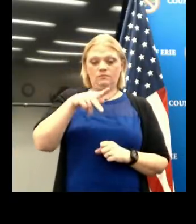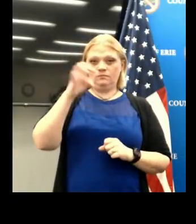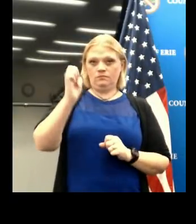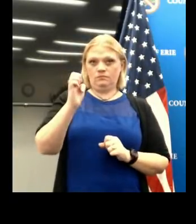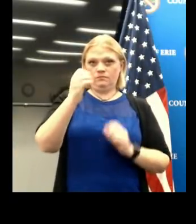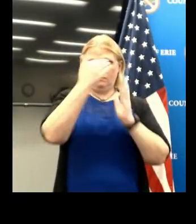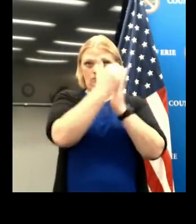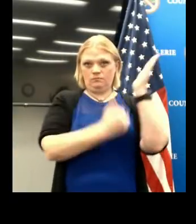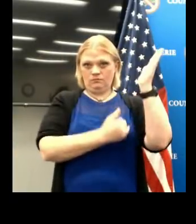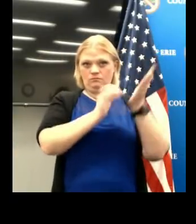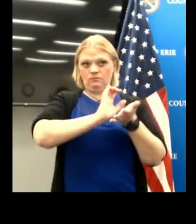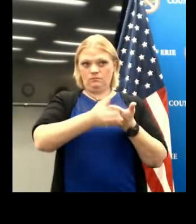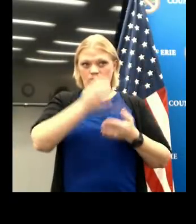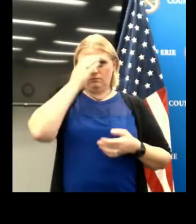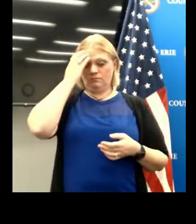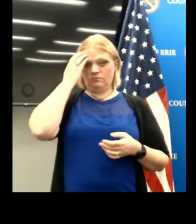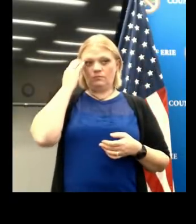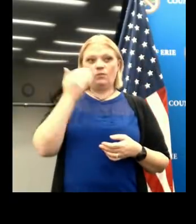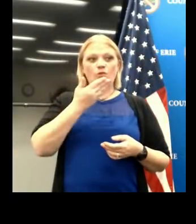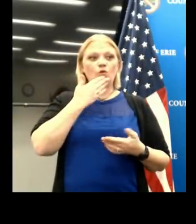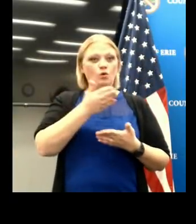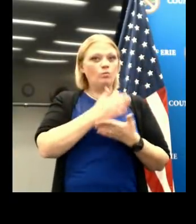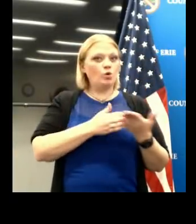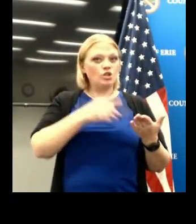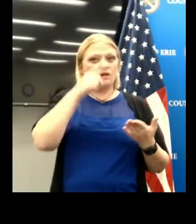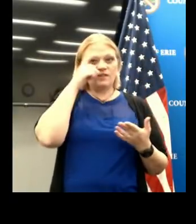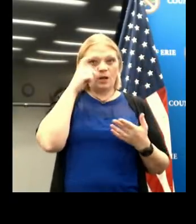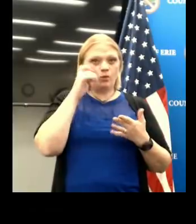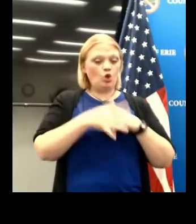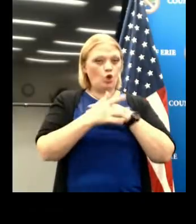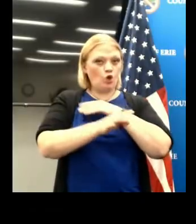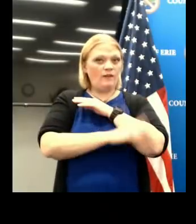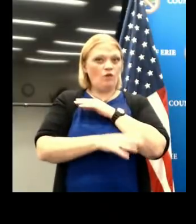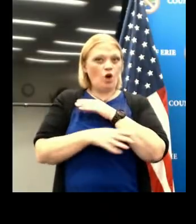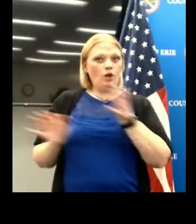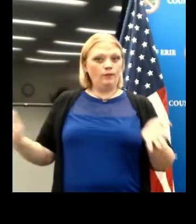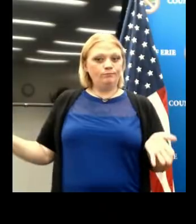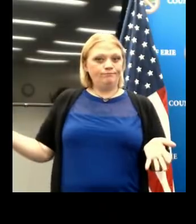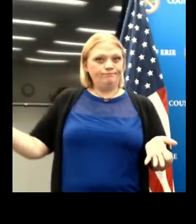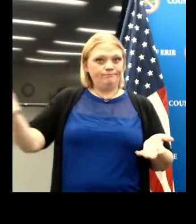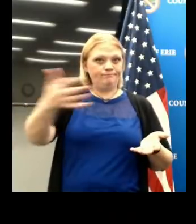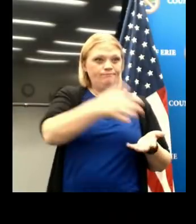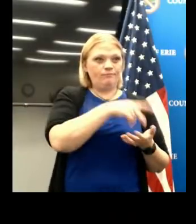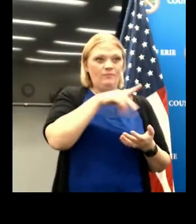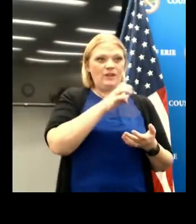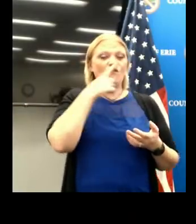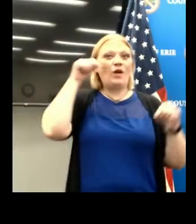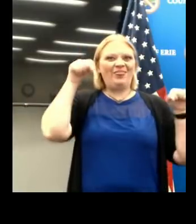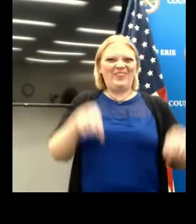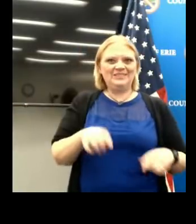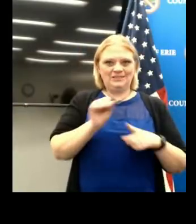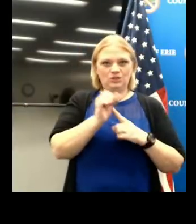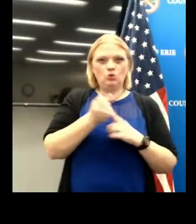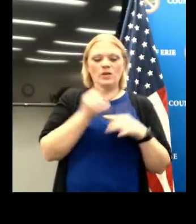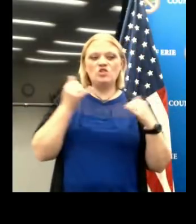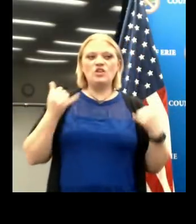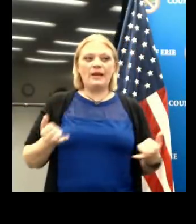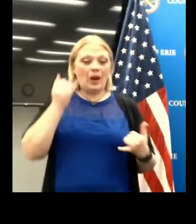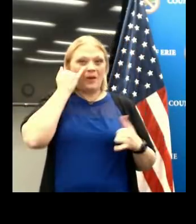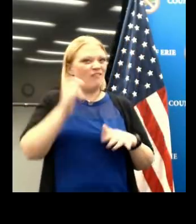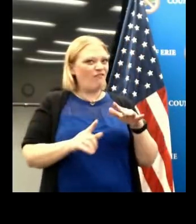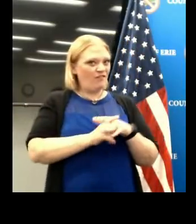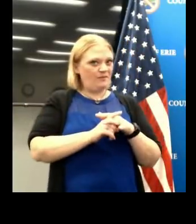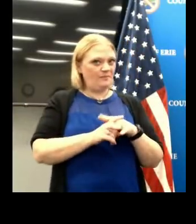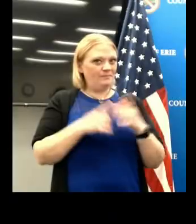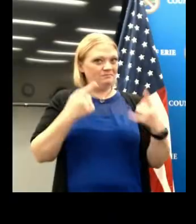inventory. We spent a good portion of the summer and early fall acquiring PPE just for this time and the situation should it arise,